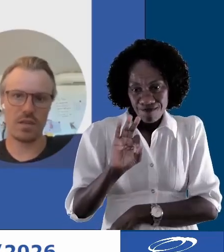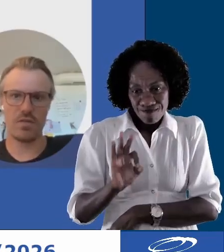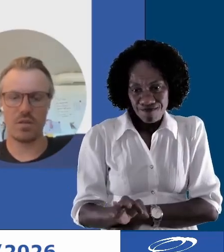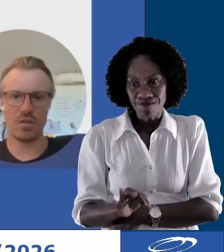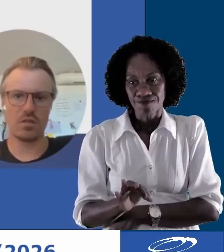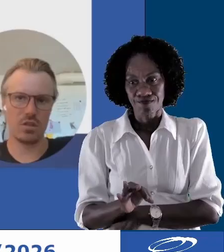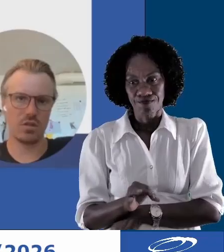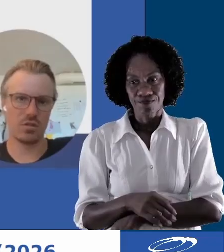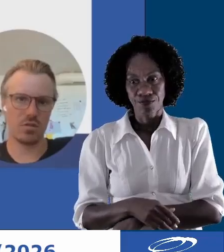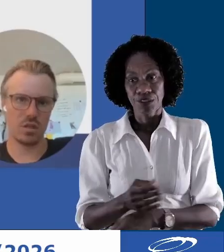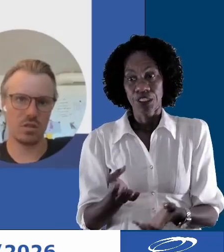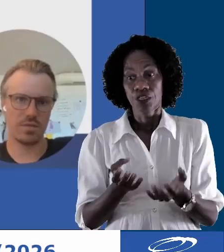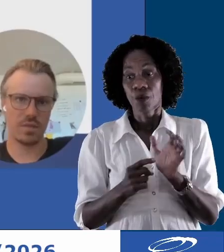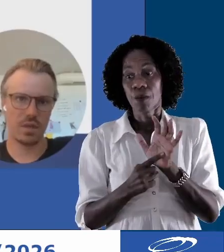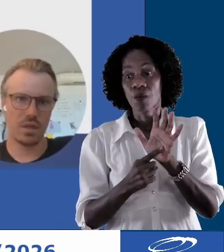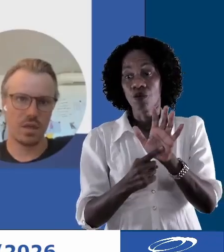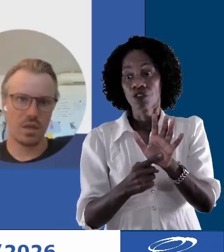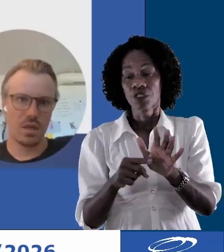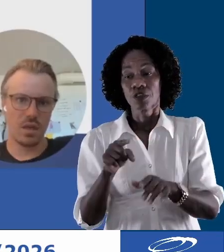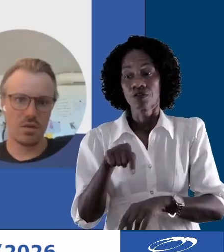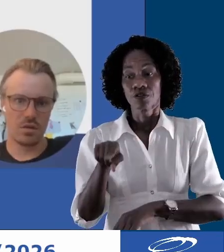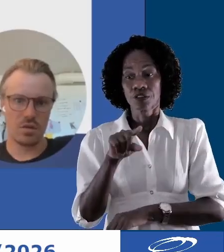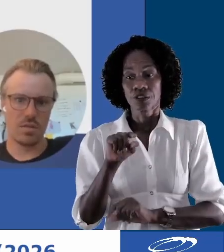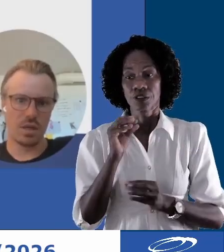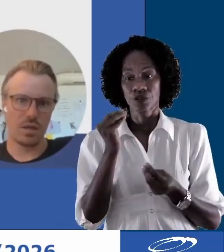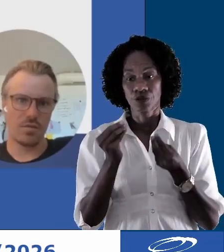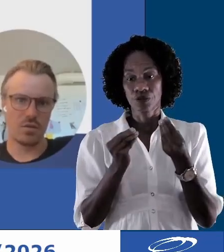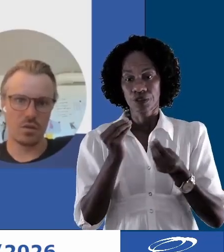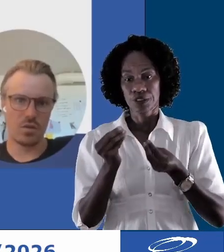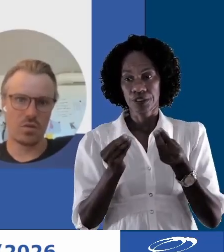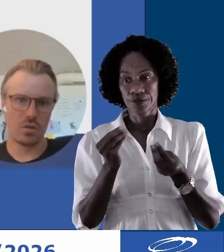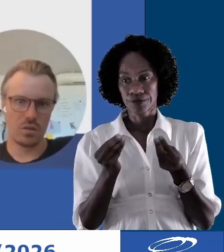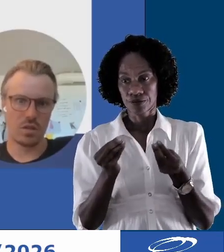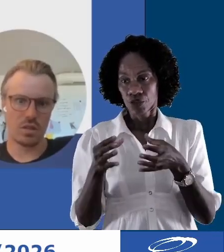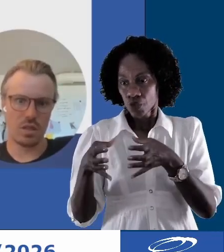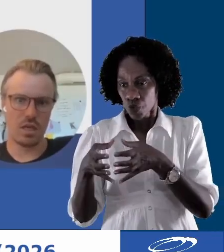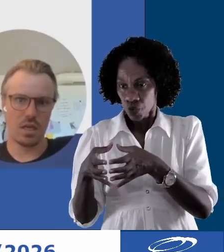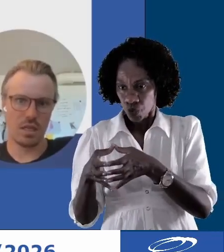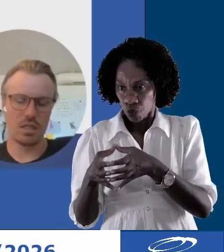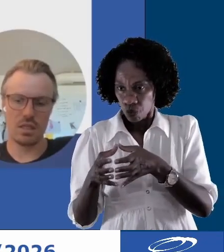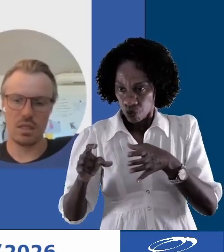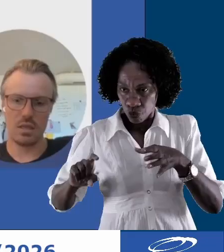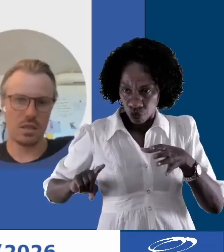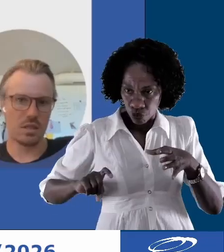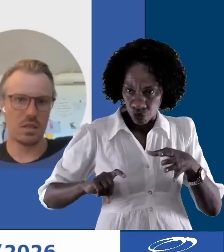effect on tissue concentration. Here, systemic versus local is